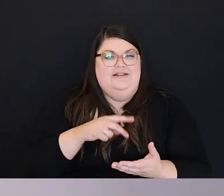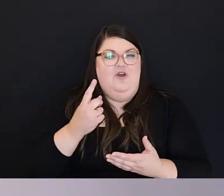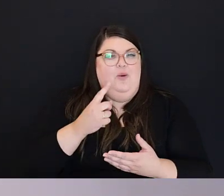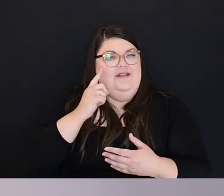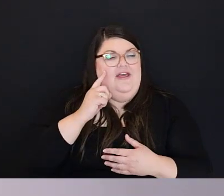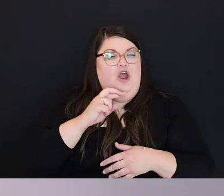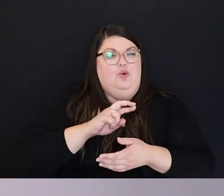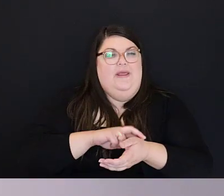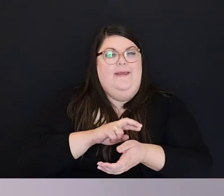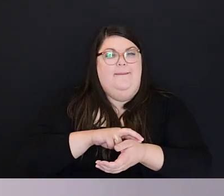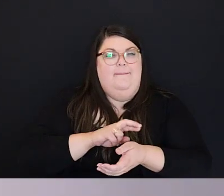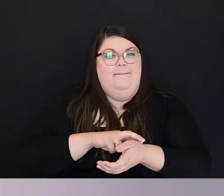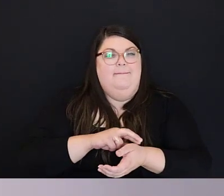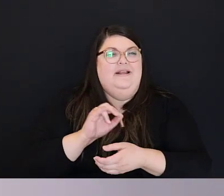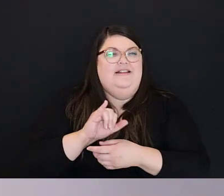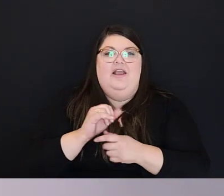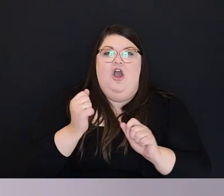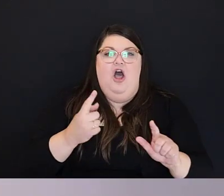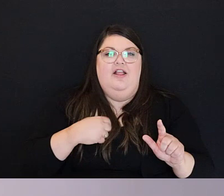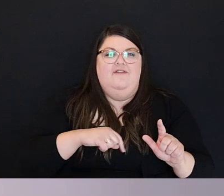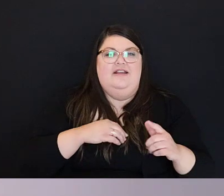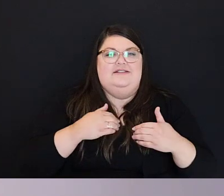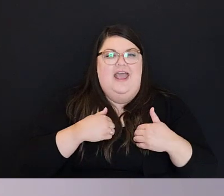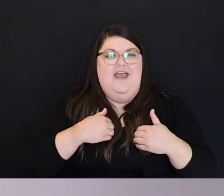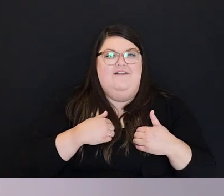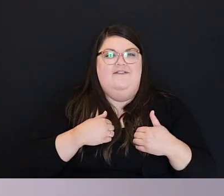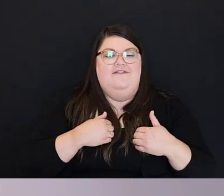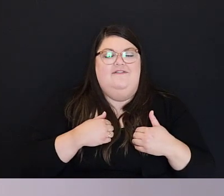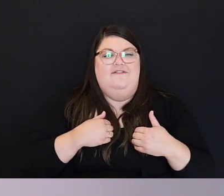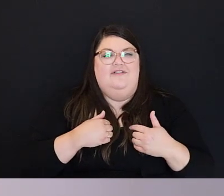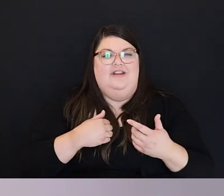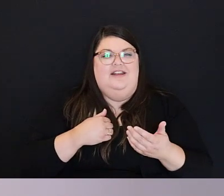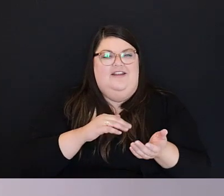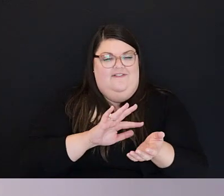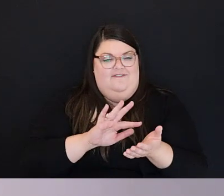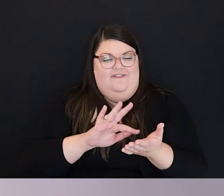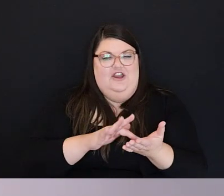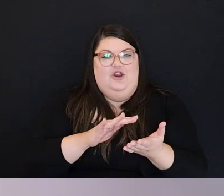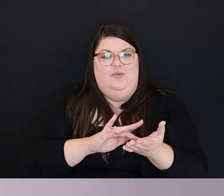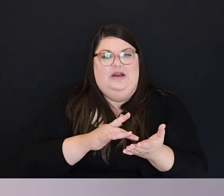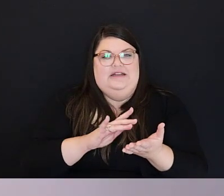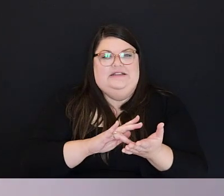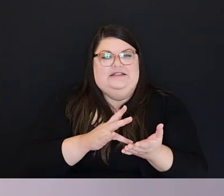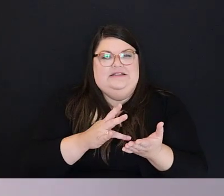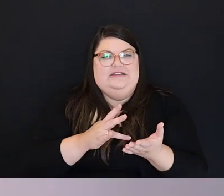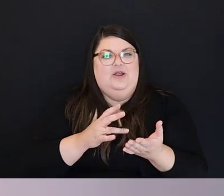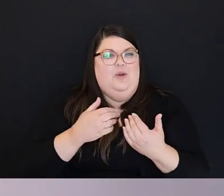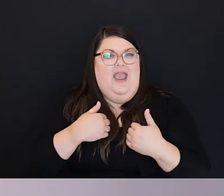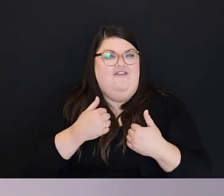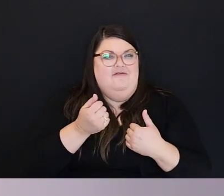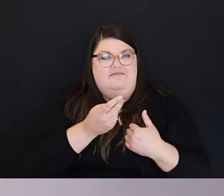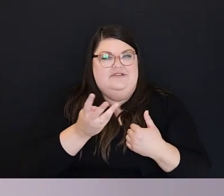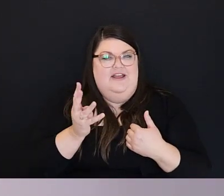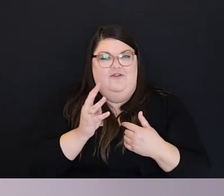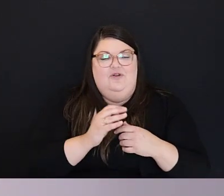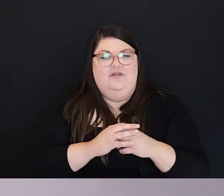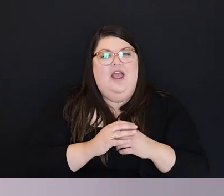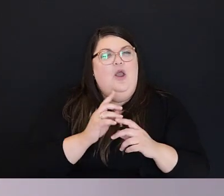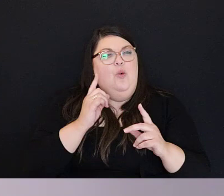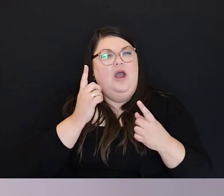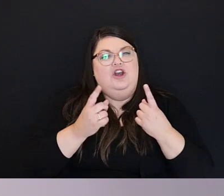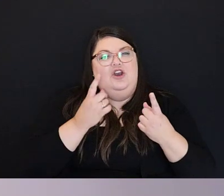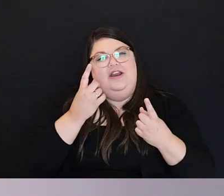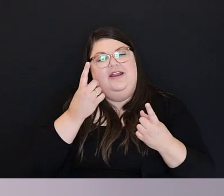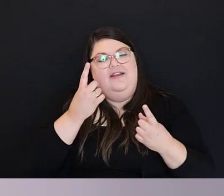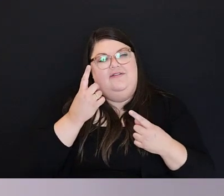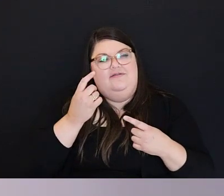thought rhythm is almost like we all have rhythm fingerprints, you know, but of course there's not one. We have a bunch of them, and I just wondered if either of